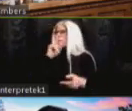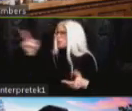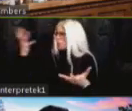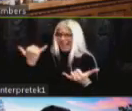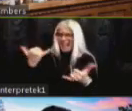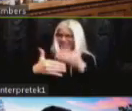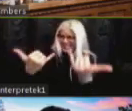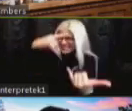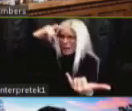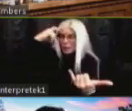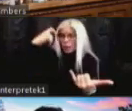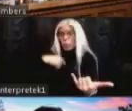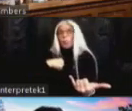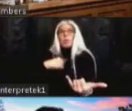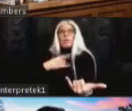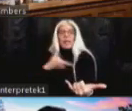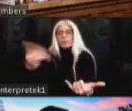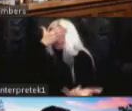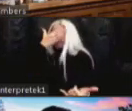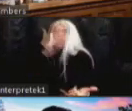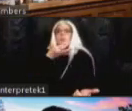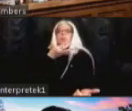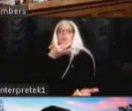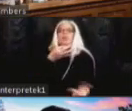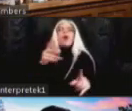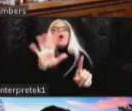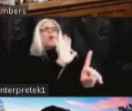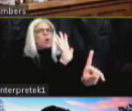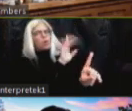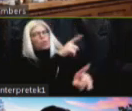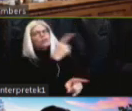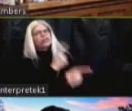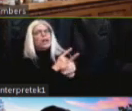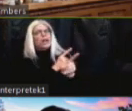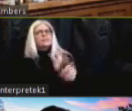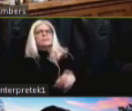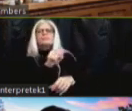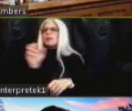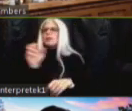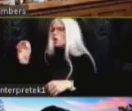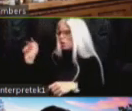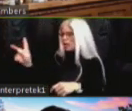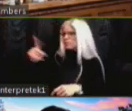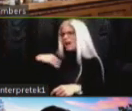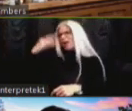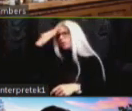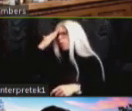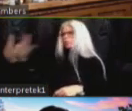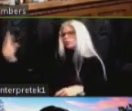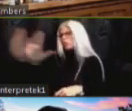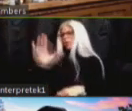short runway. Our staff is capable of amazing work, but that I think would have been unrealistic.